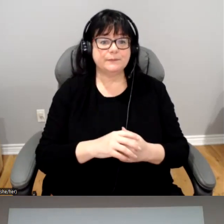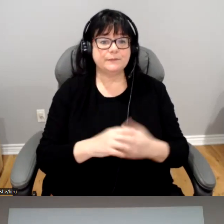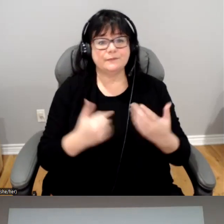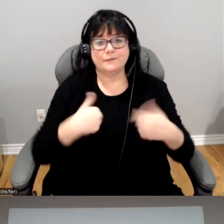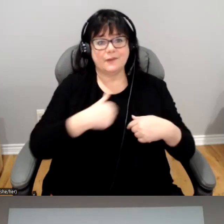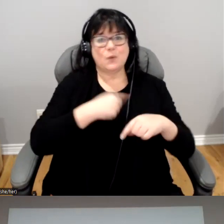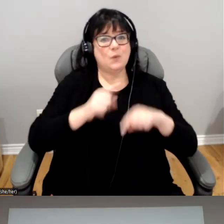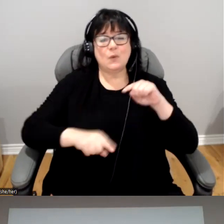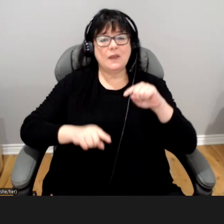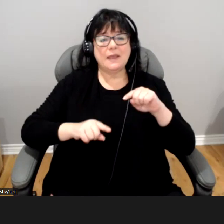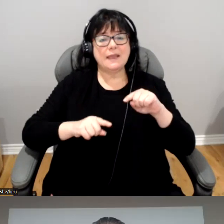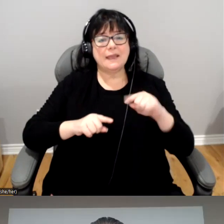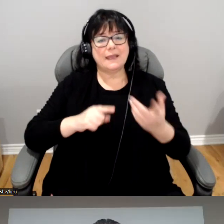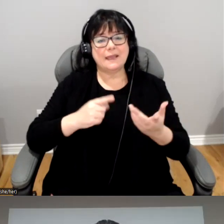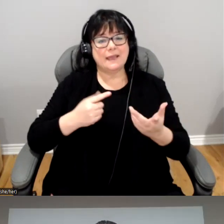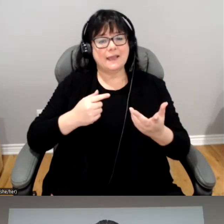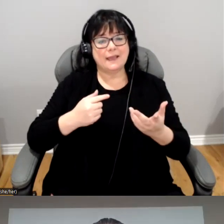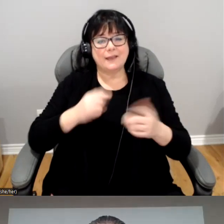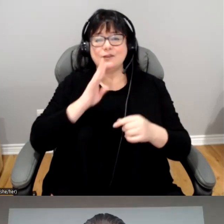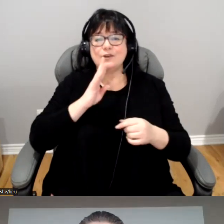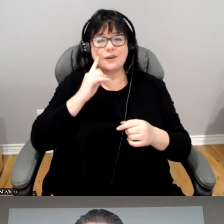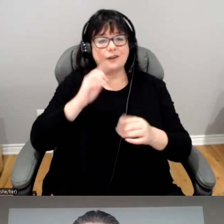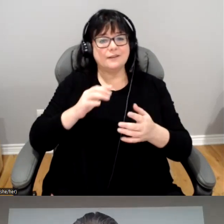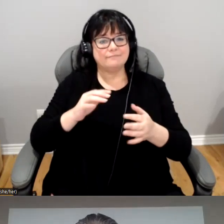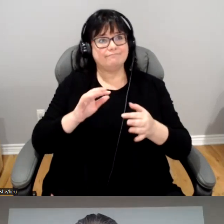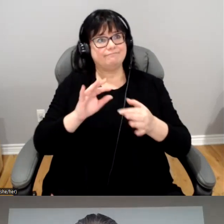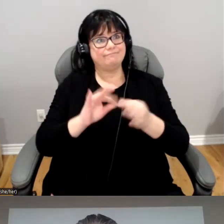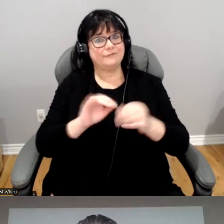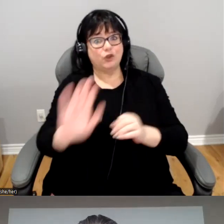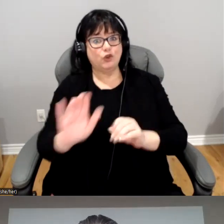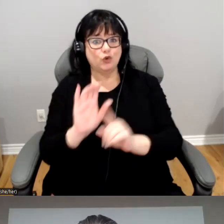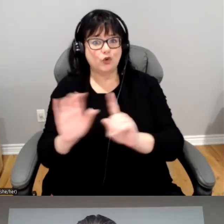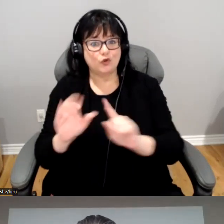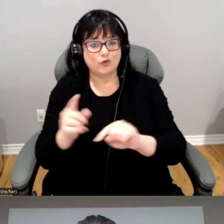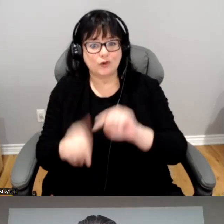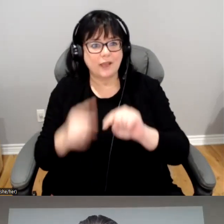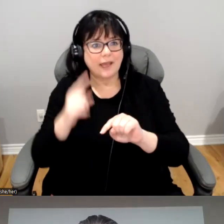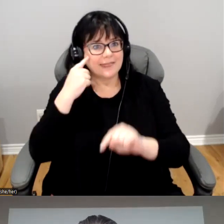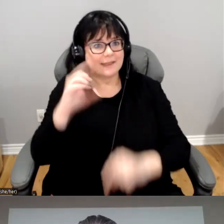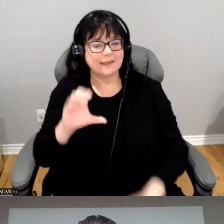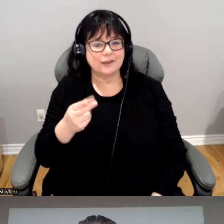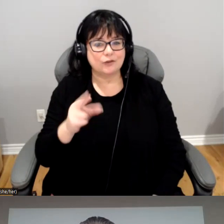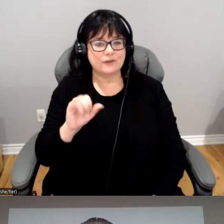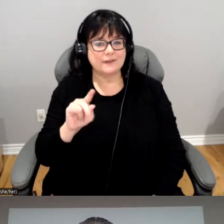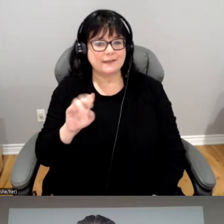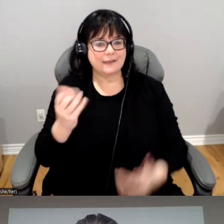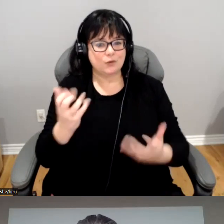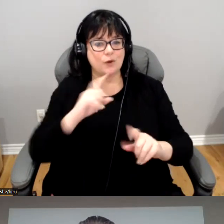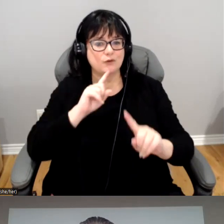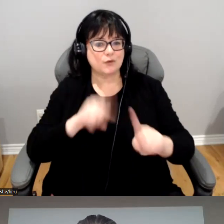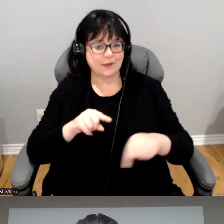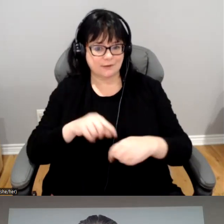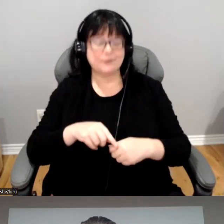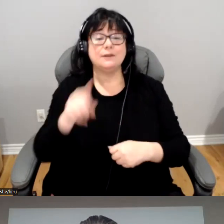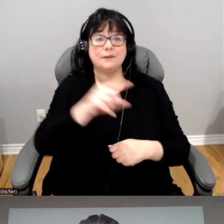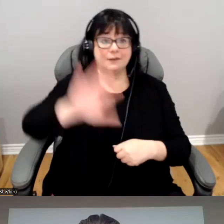right? Because I don't deal with that, but I think Christine's got a point she's going to make here. Go ahead. Just so that you know,